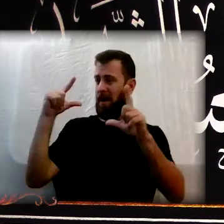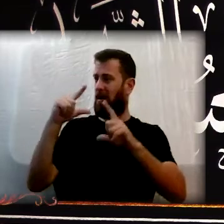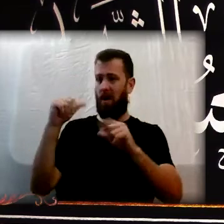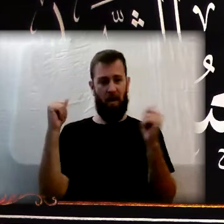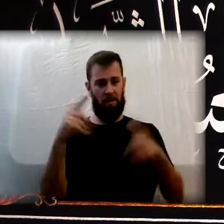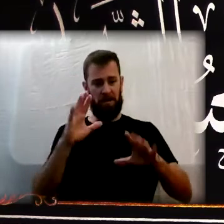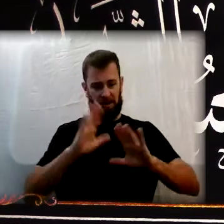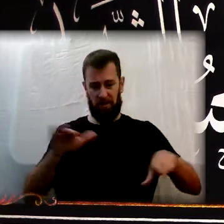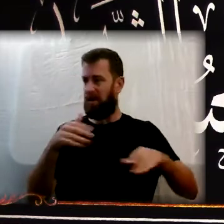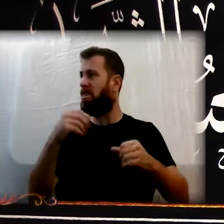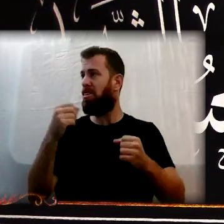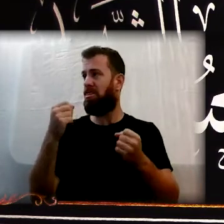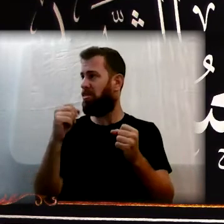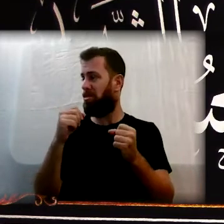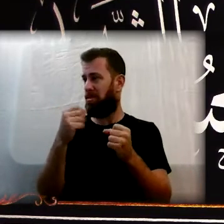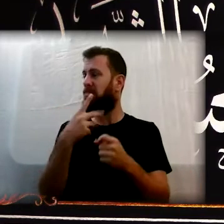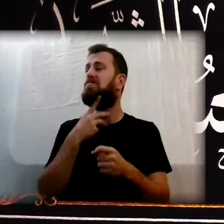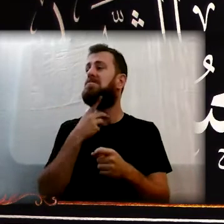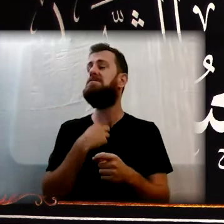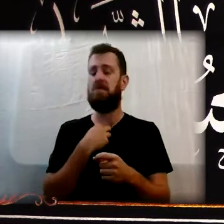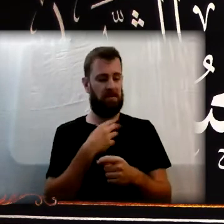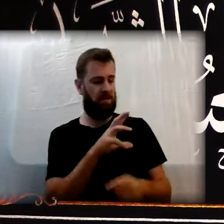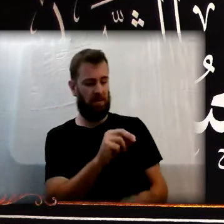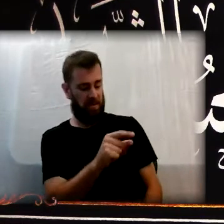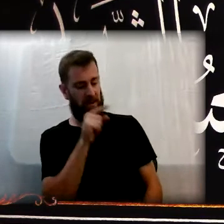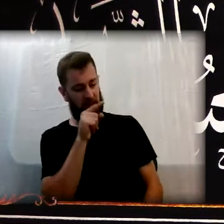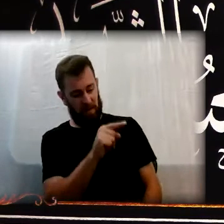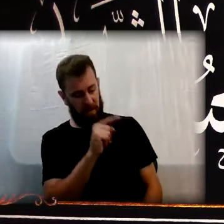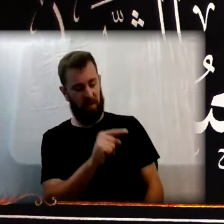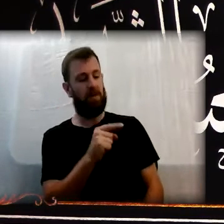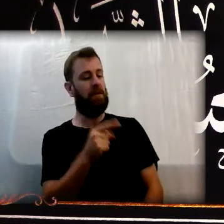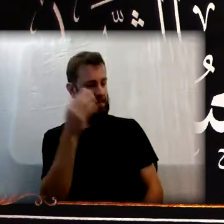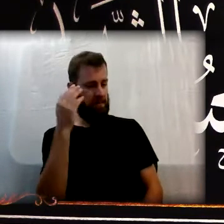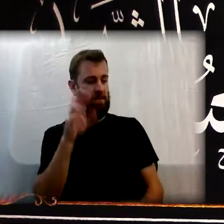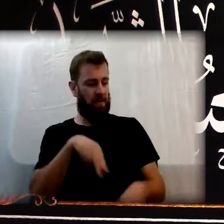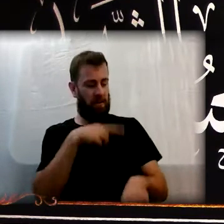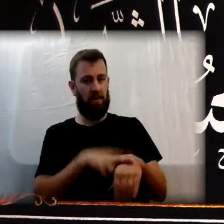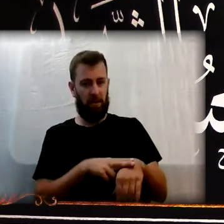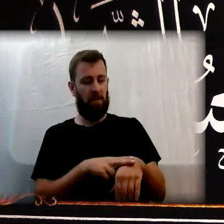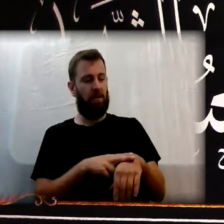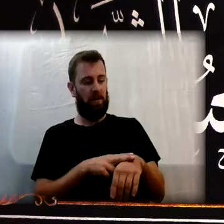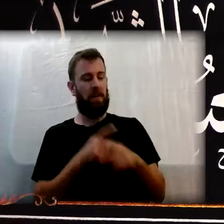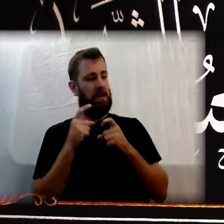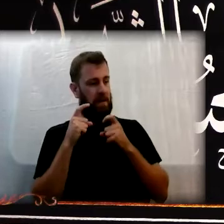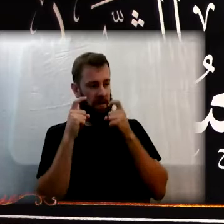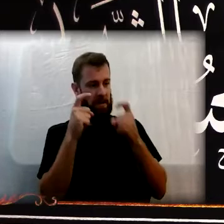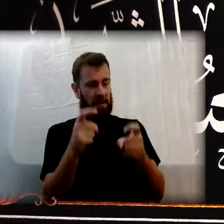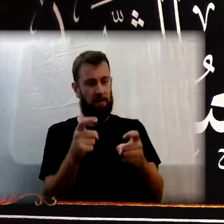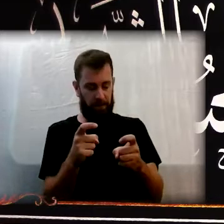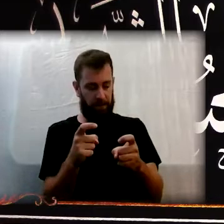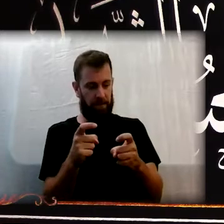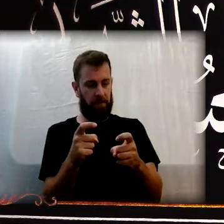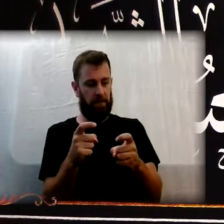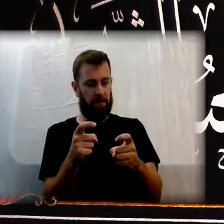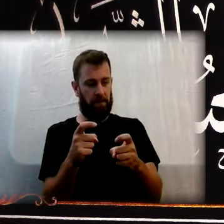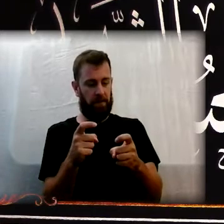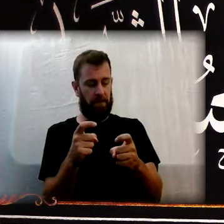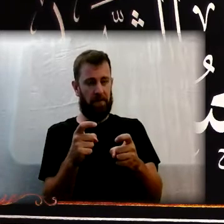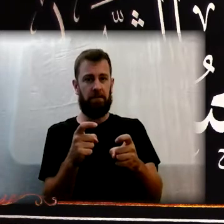the children are thirsty. She says, no, Sakina, we normally give...